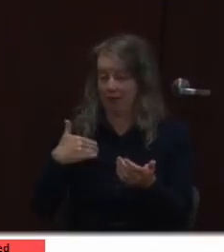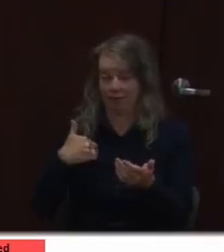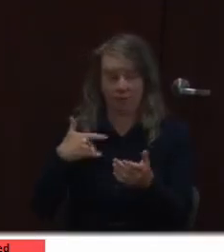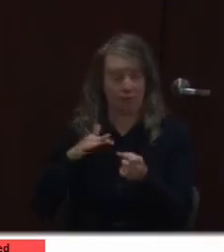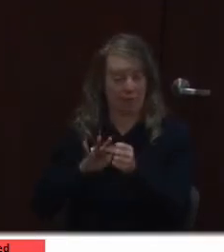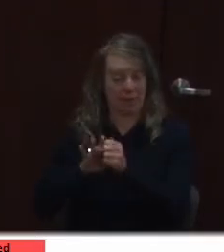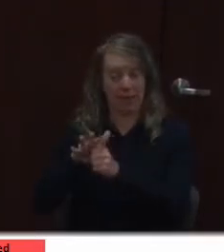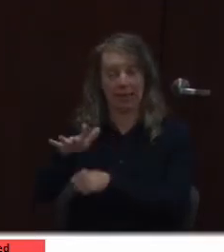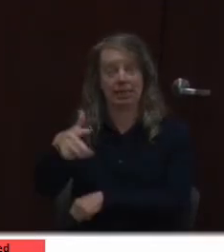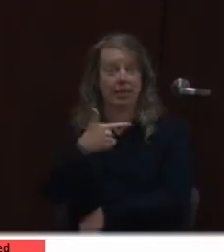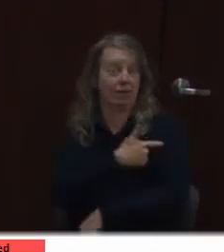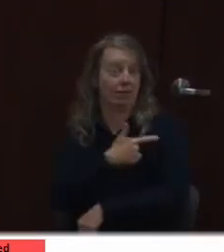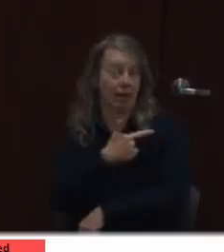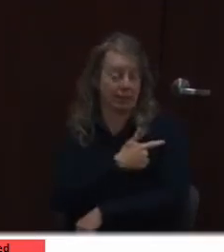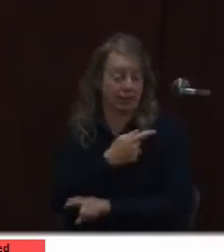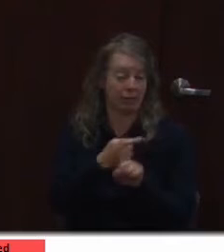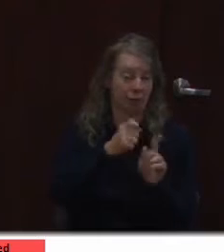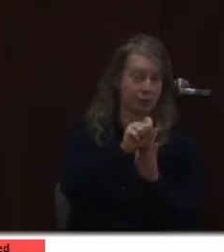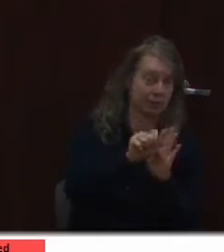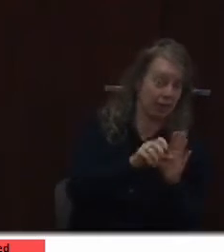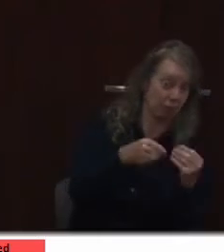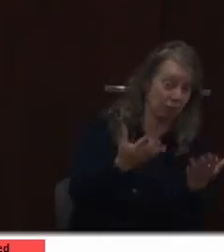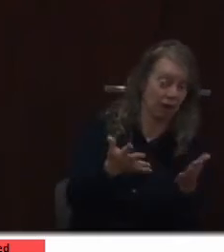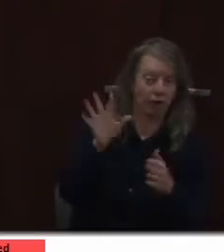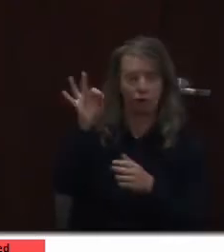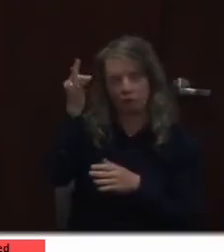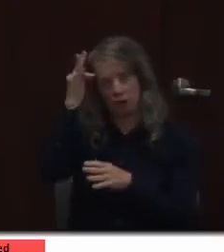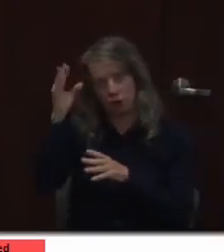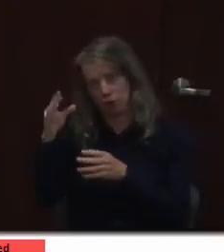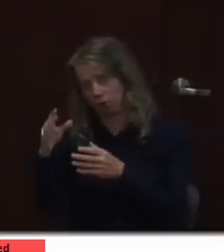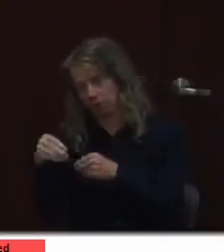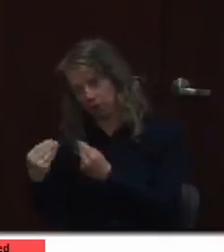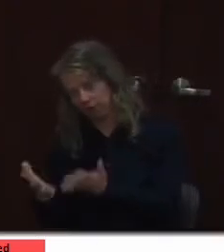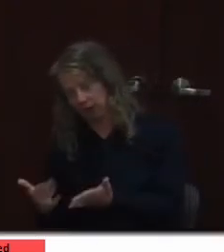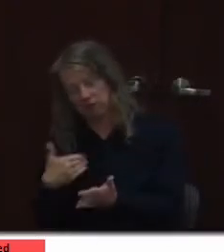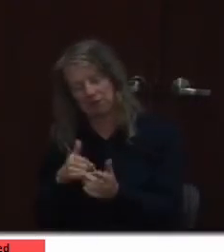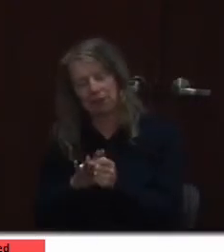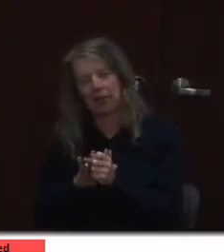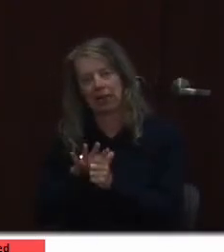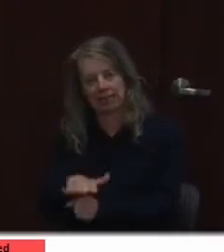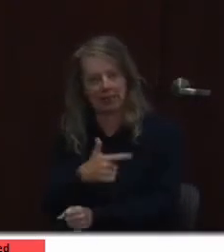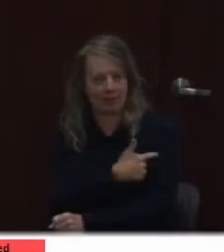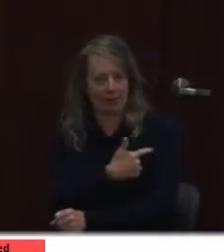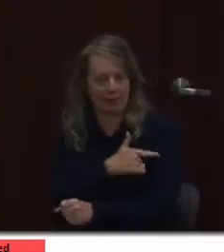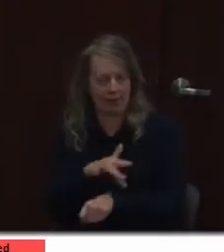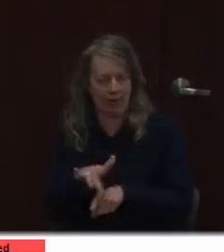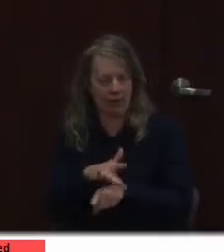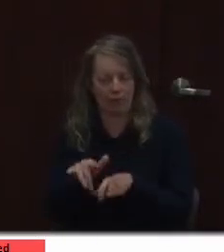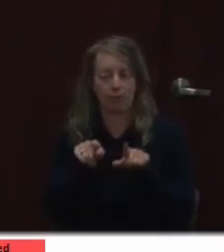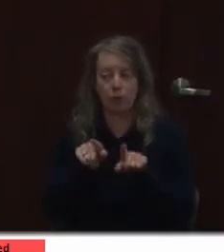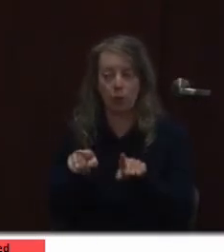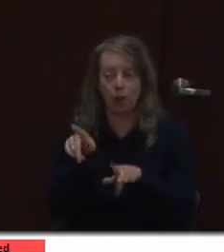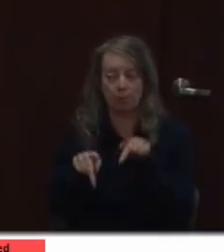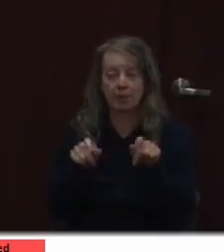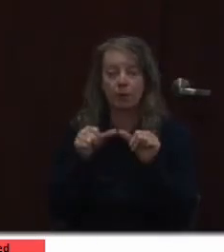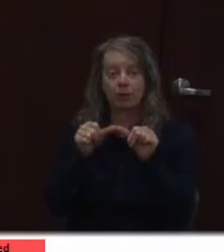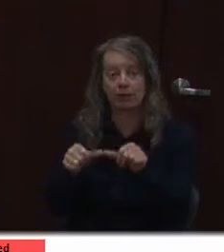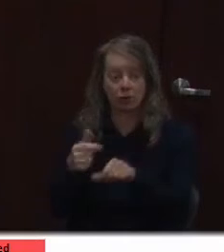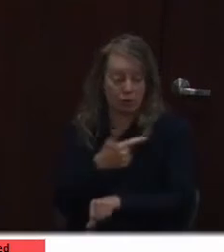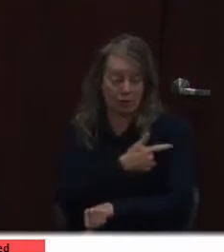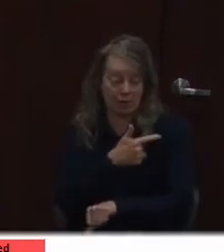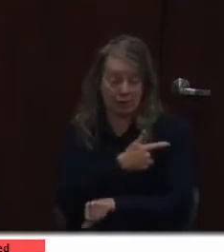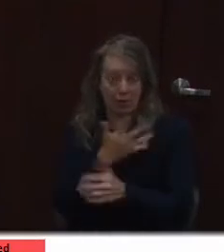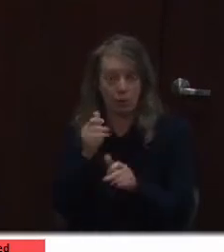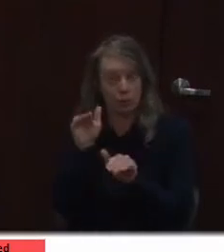now between state and federal vaccine providers. And as we continue to vaccinate, I want to remind everyone that our best chance for